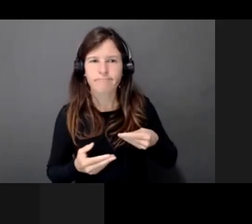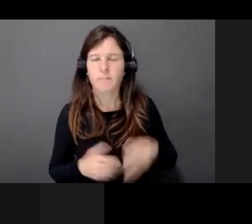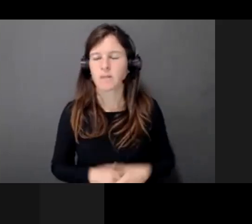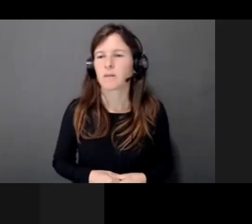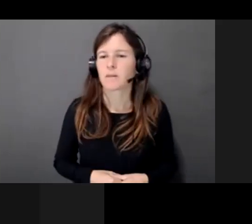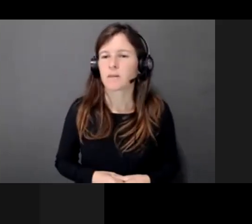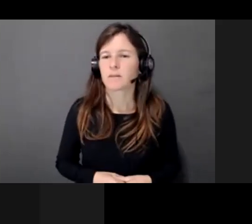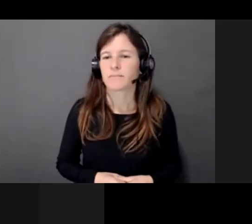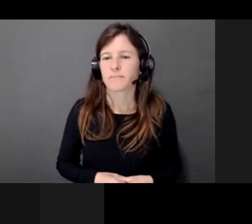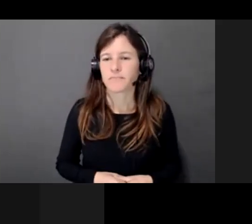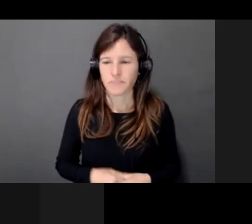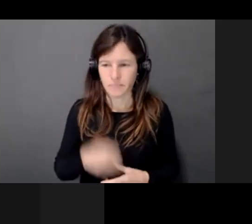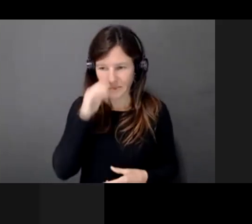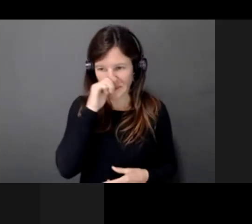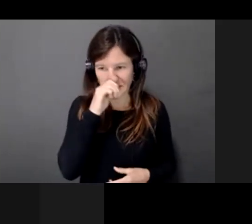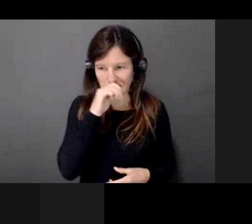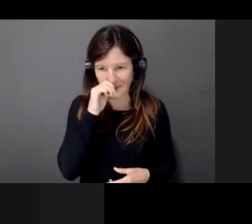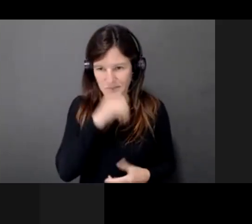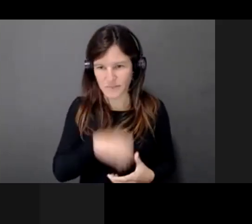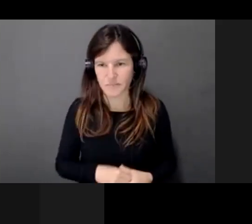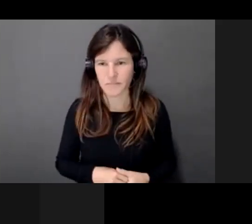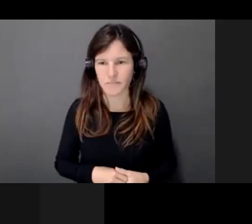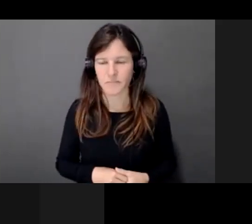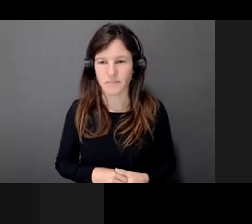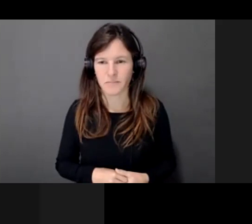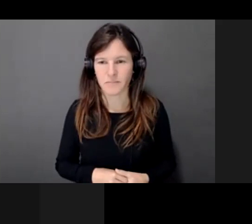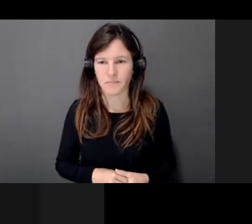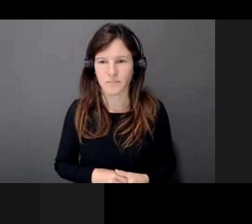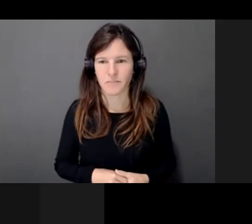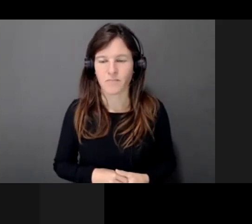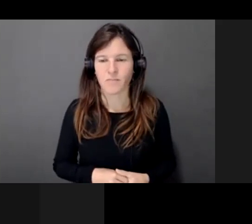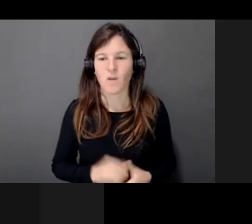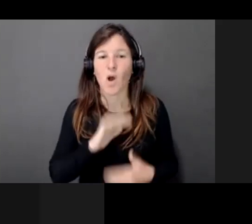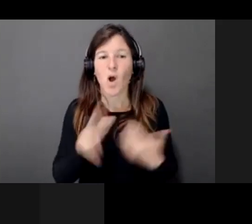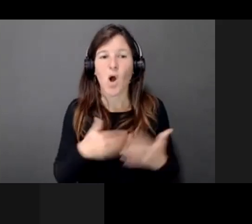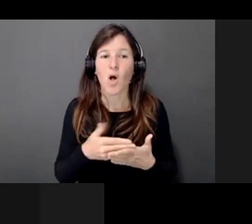All charges, as I talked about, have an information. All informations have an